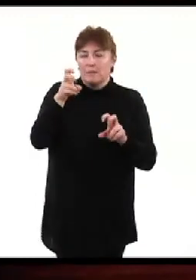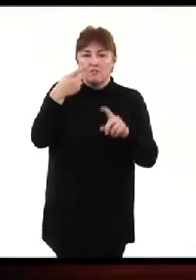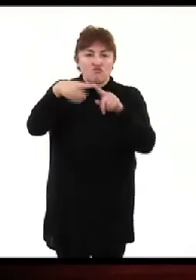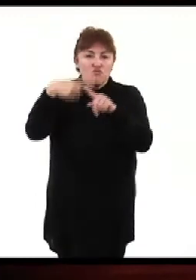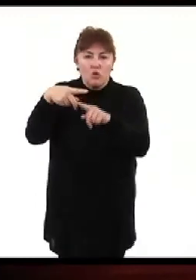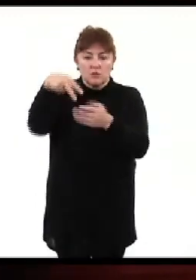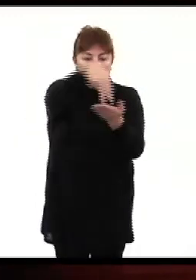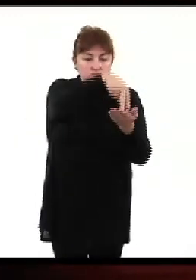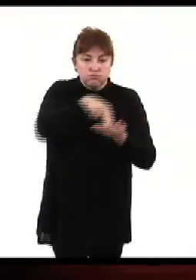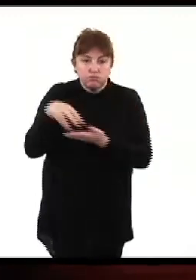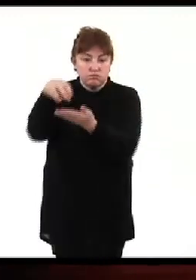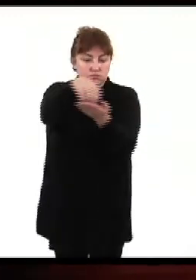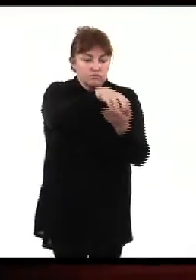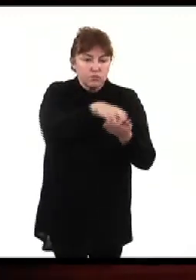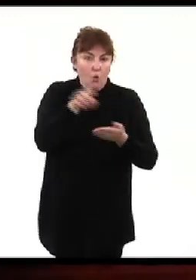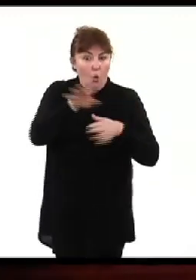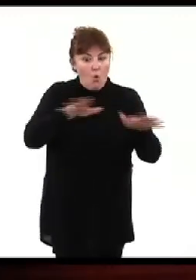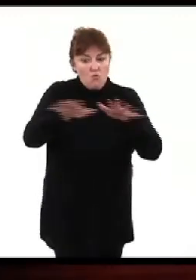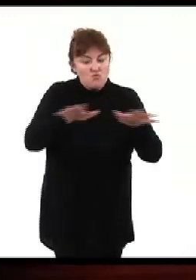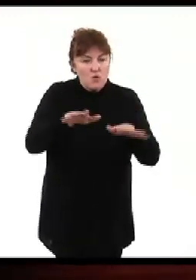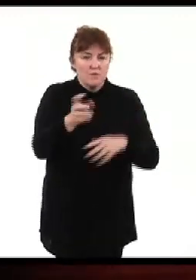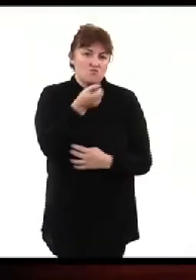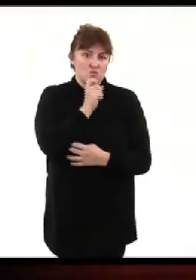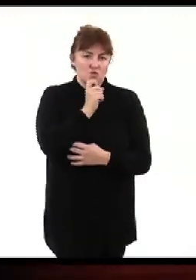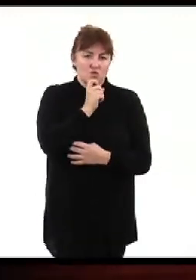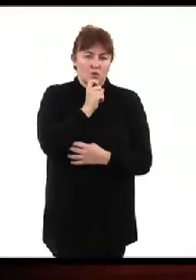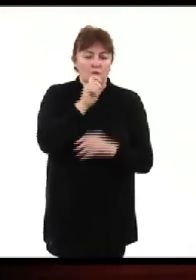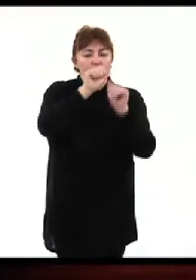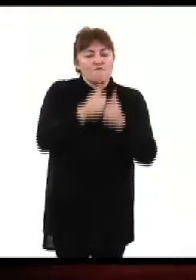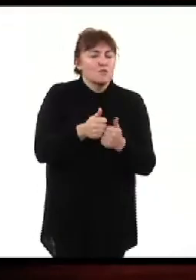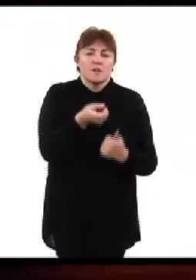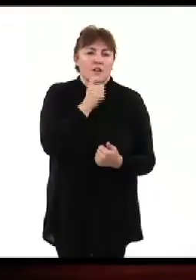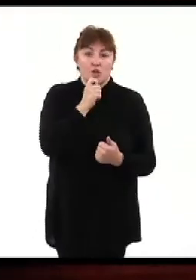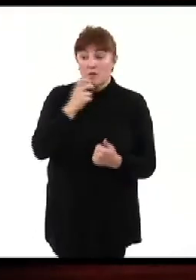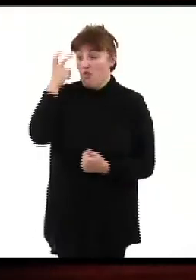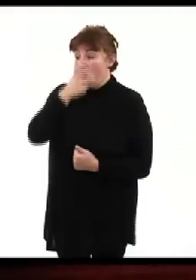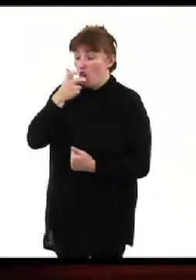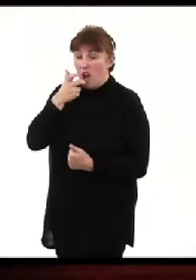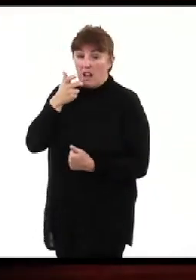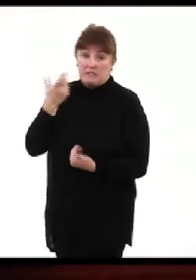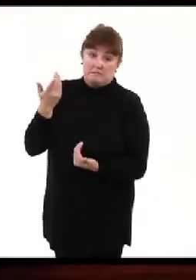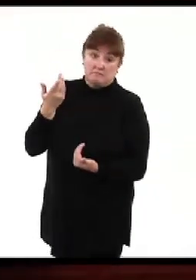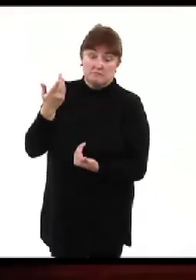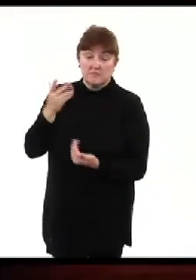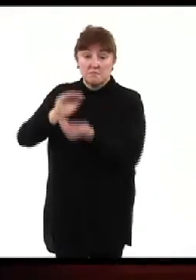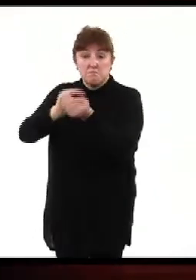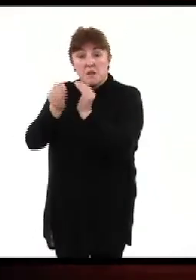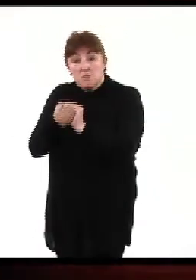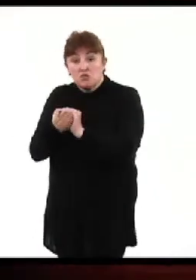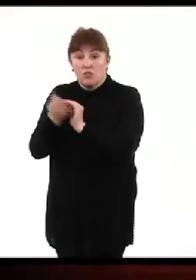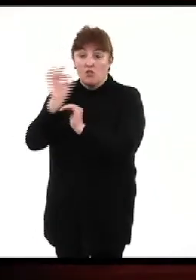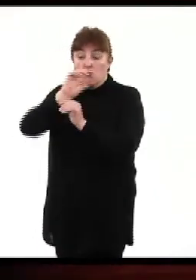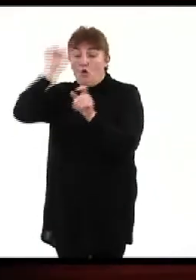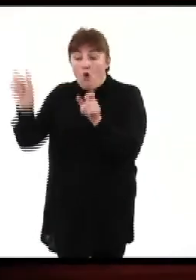where things are in space, how they're situated, or how they move through space, the way you do that in spoken languages is usually